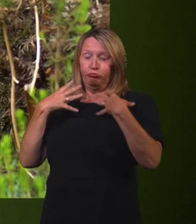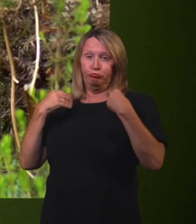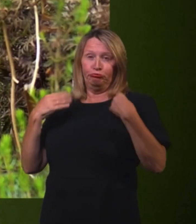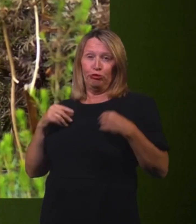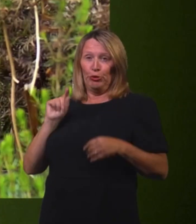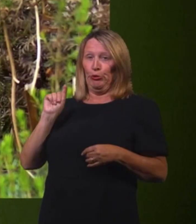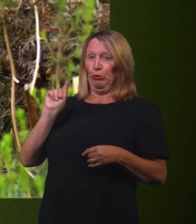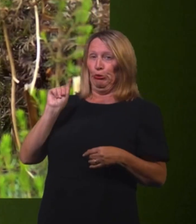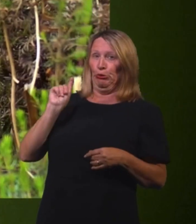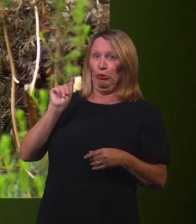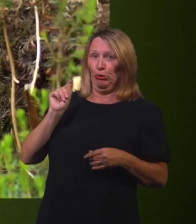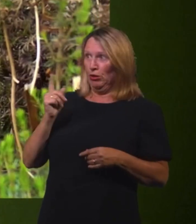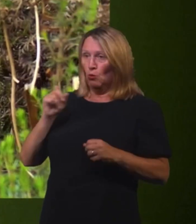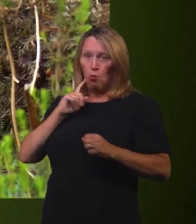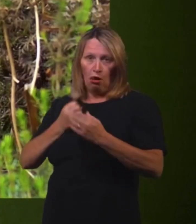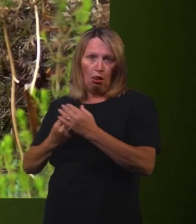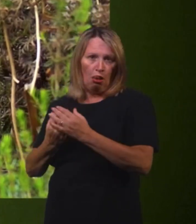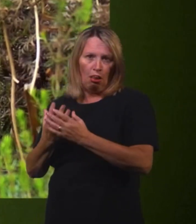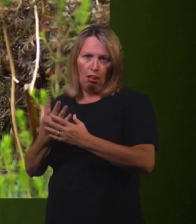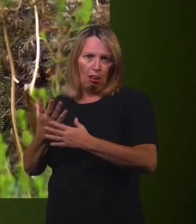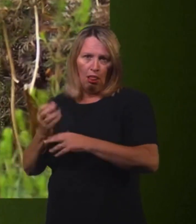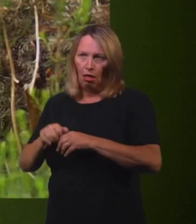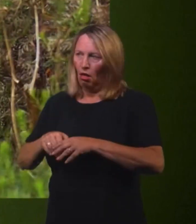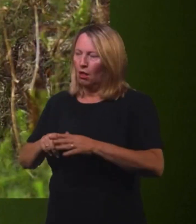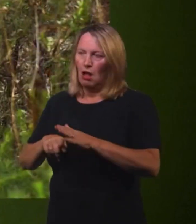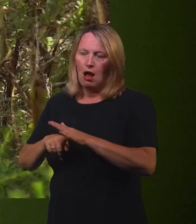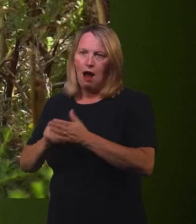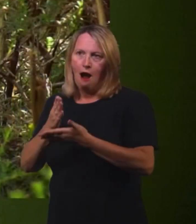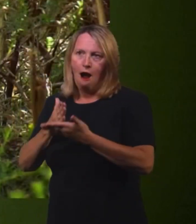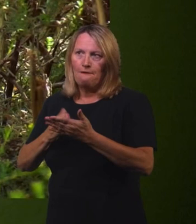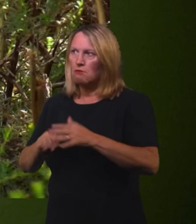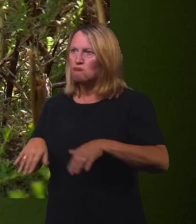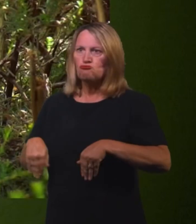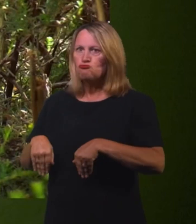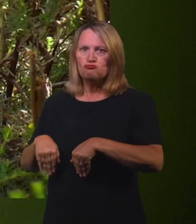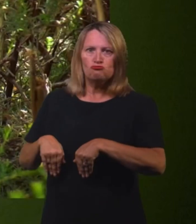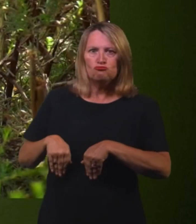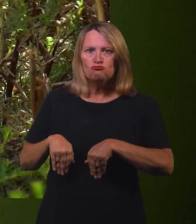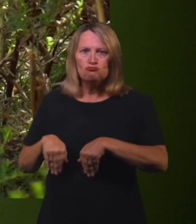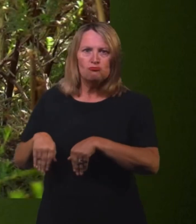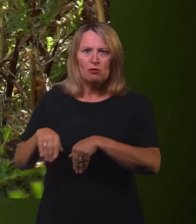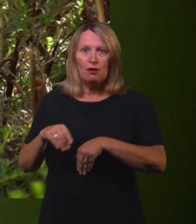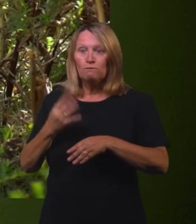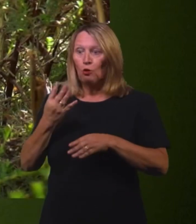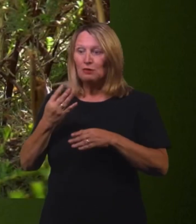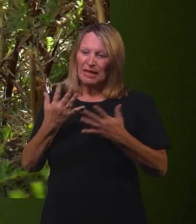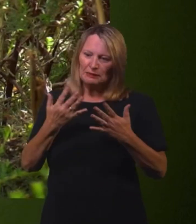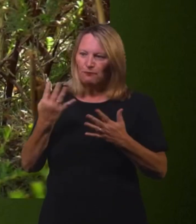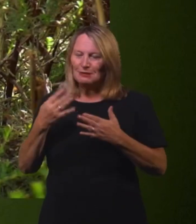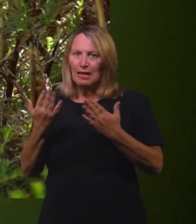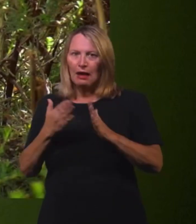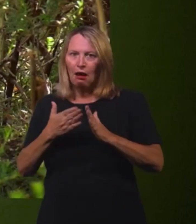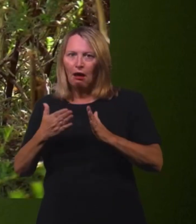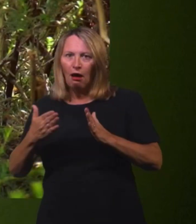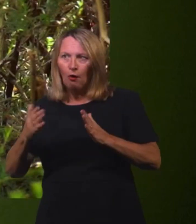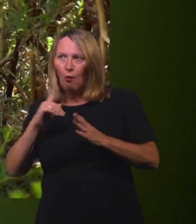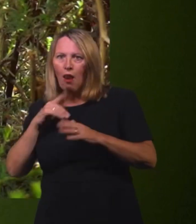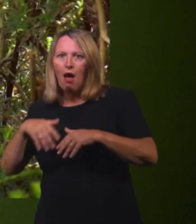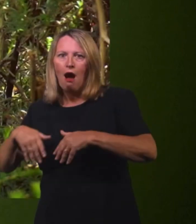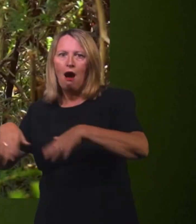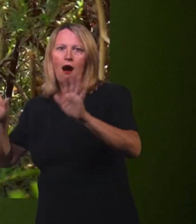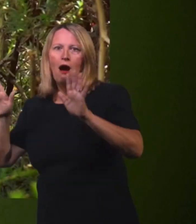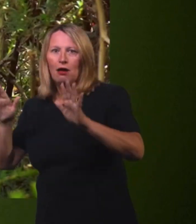They will fledge, or at least semi-fledge, between 10 and 14 days. And here, look, as you can see,